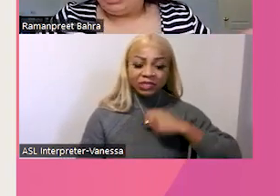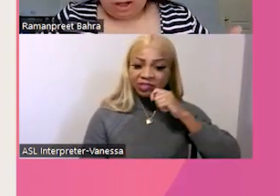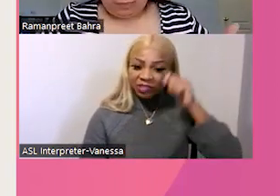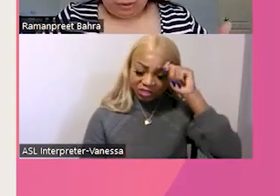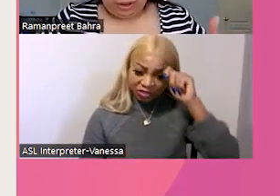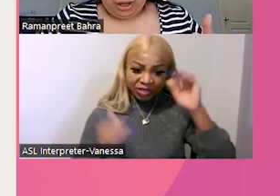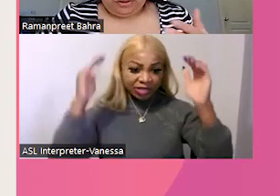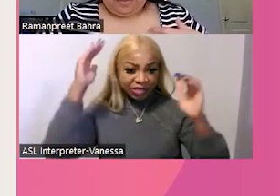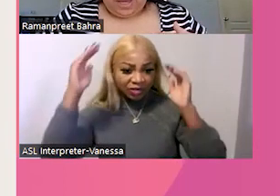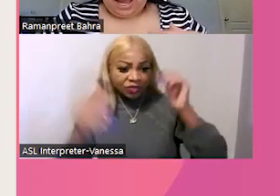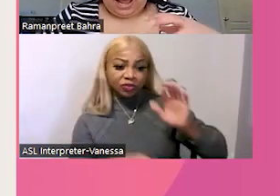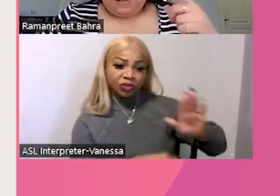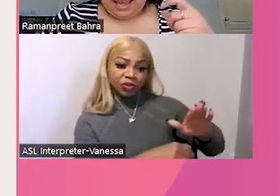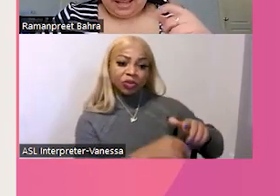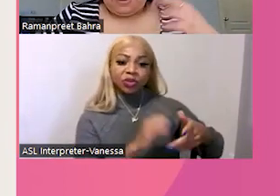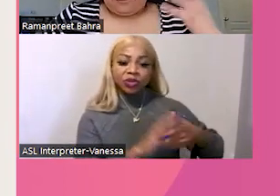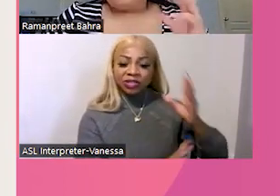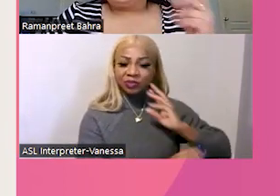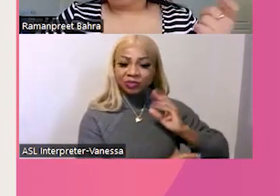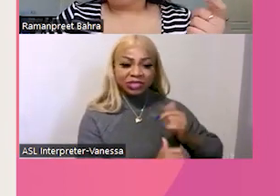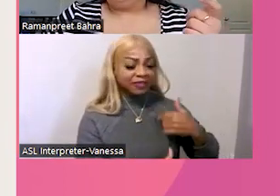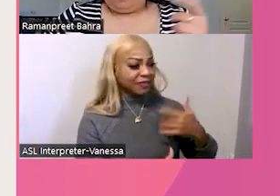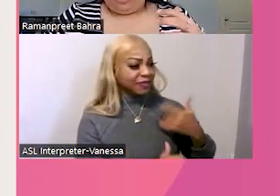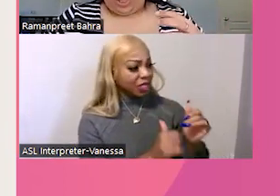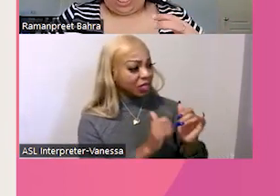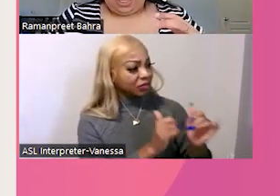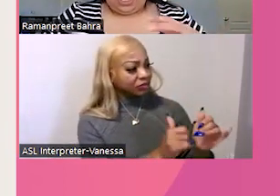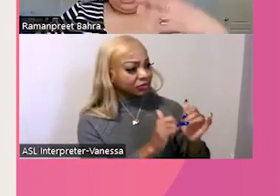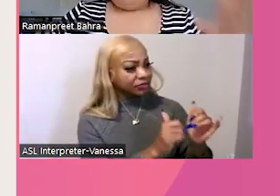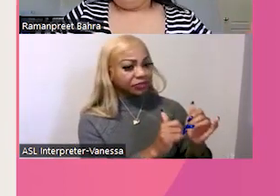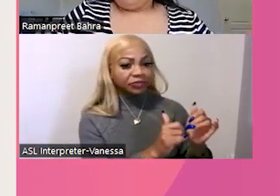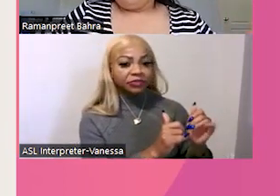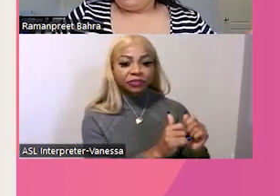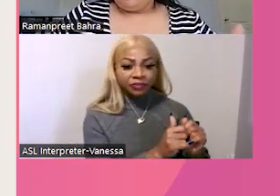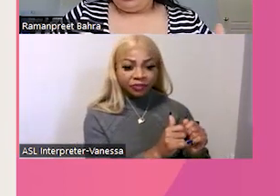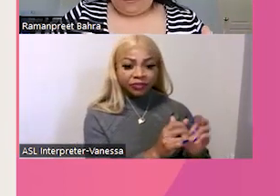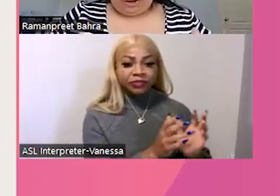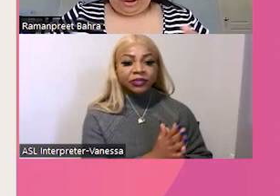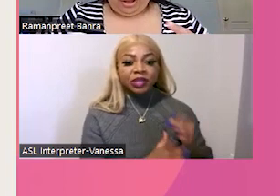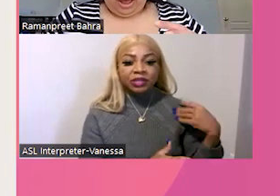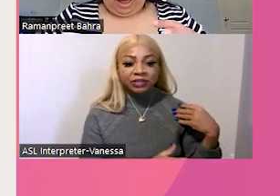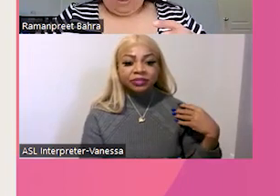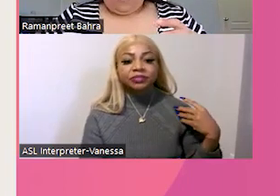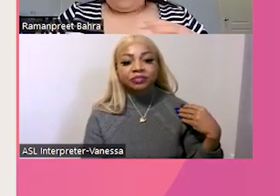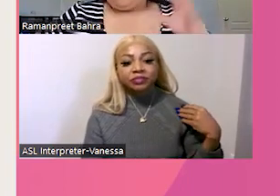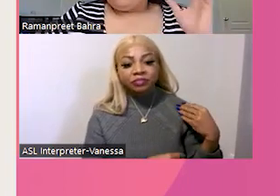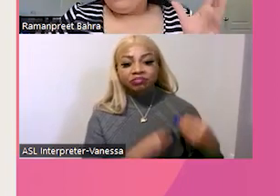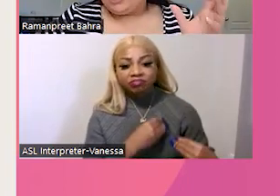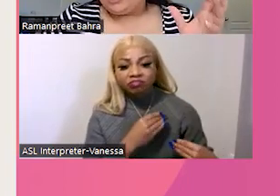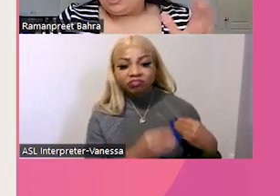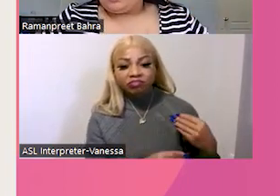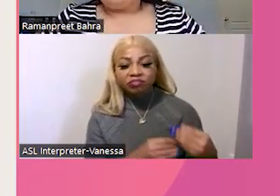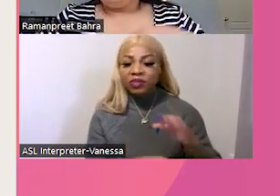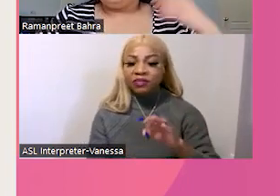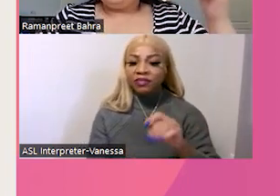was relatable to me as it weaved connections between the intergenerational level of fat